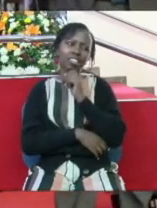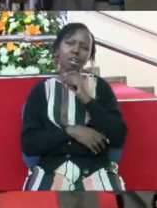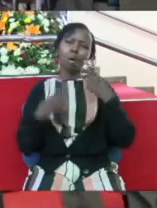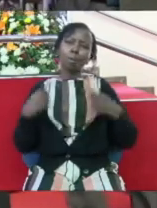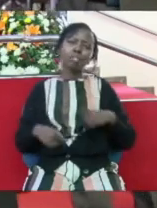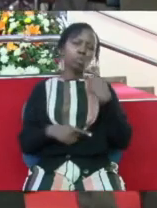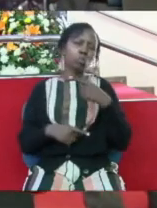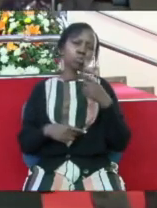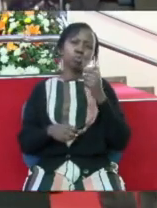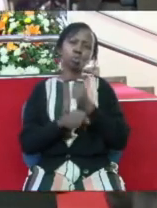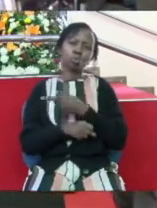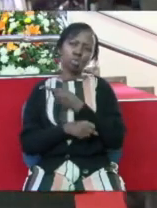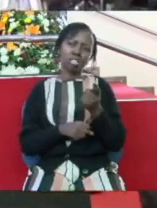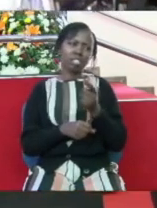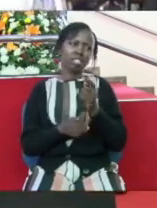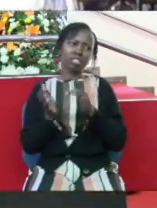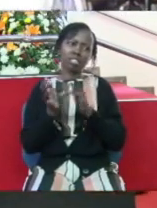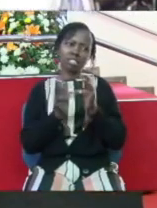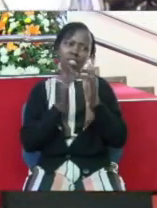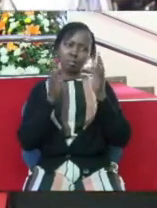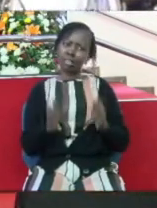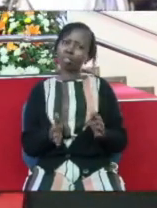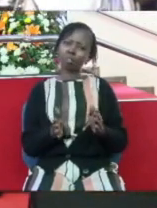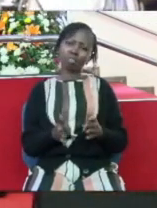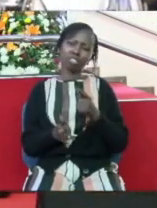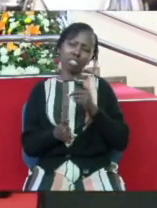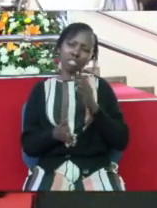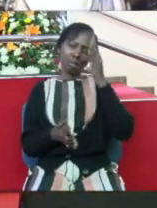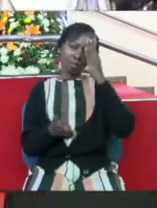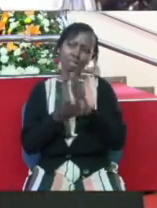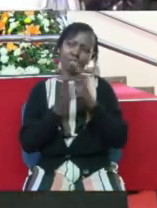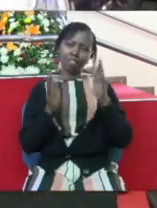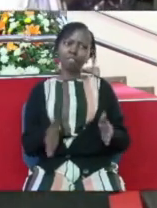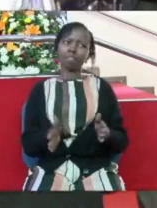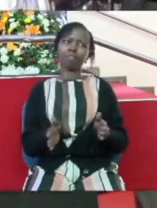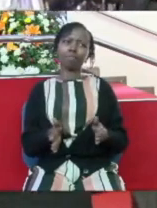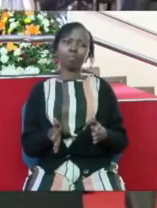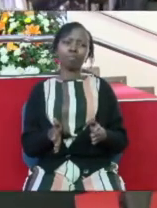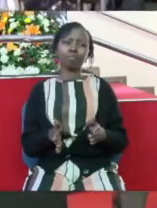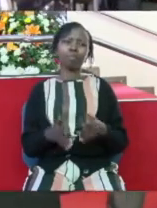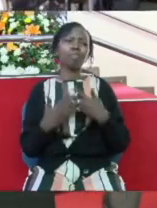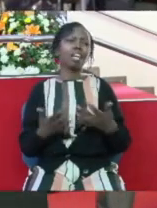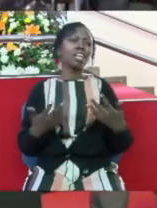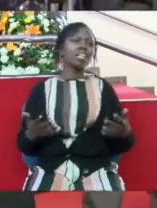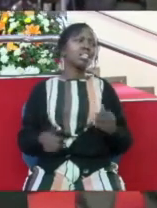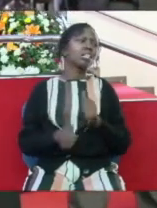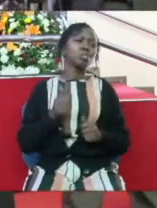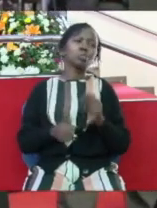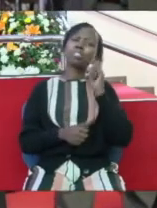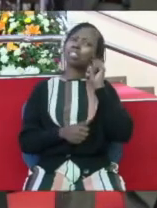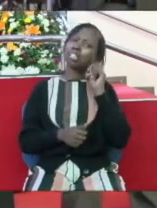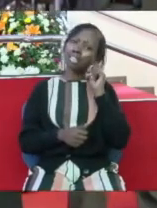Je, hiyo ilifanyika na muumini? Was that a believer? Je, huyo alikuwa ni muumini? The things that we are hearing never used to be heard